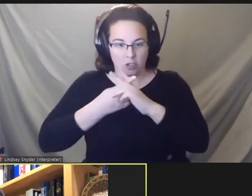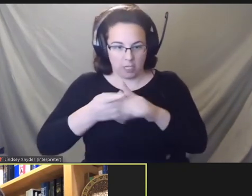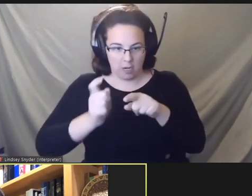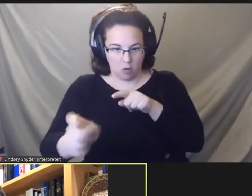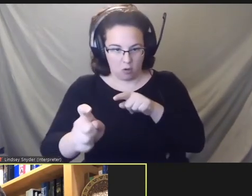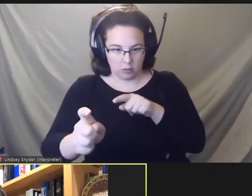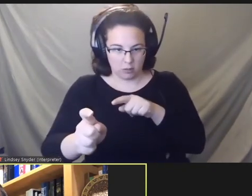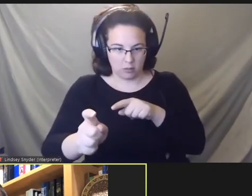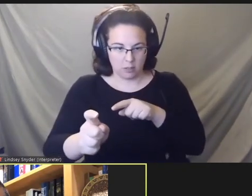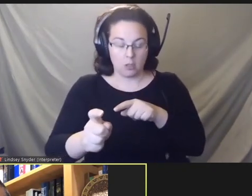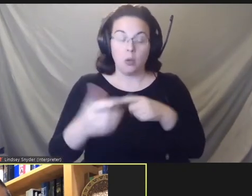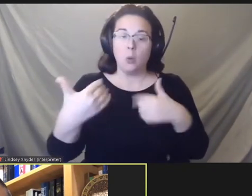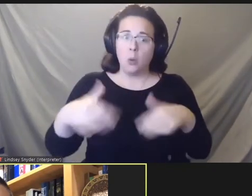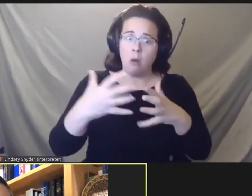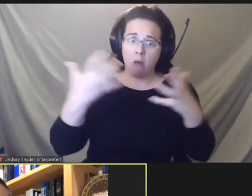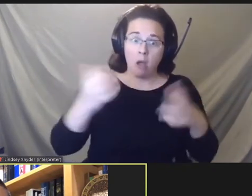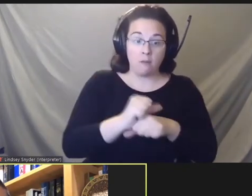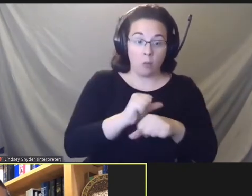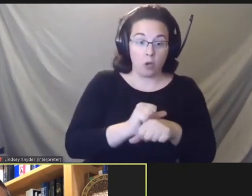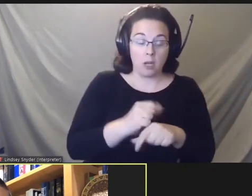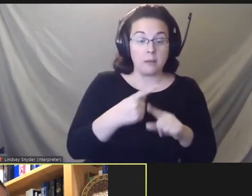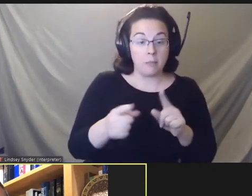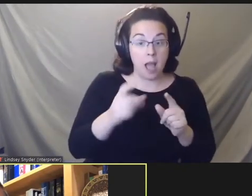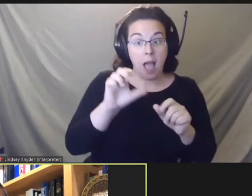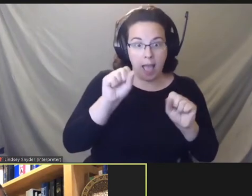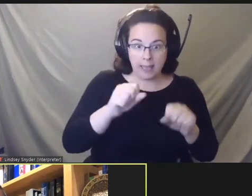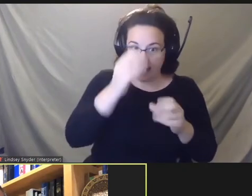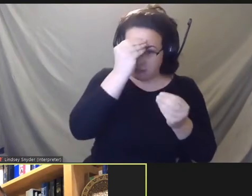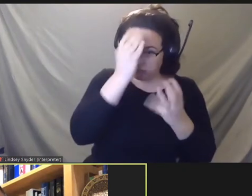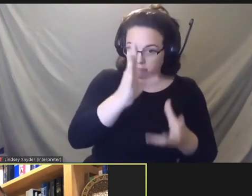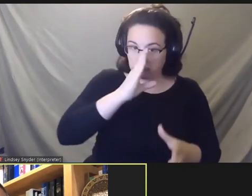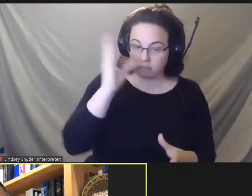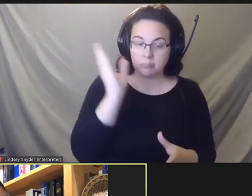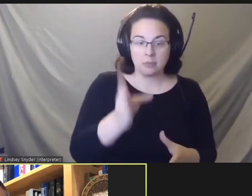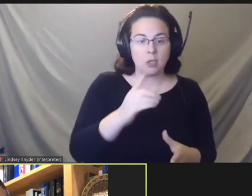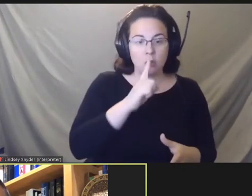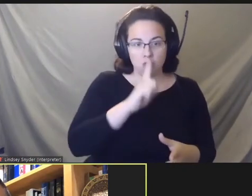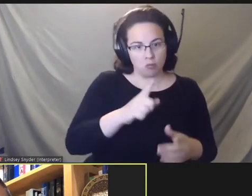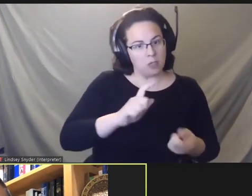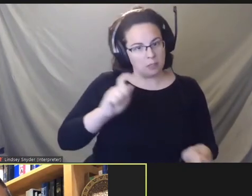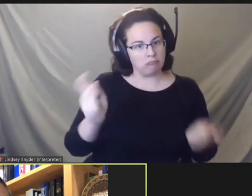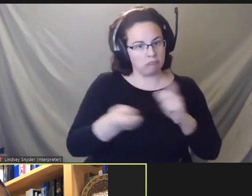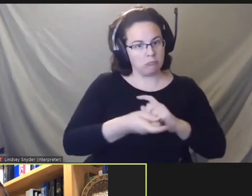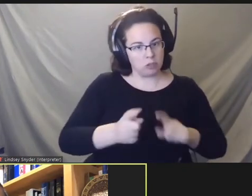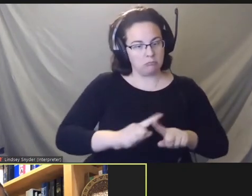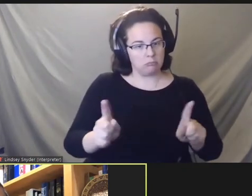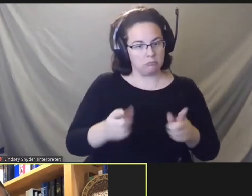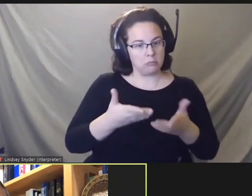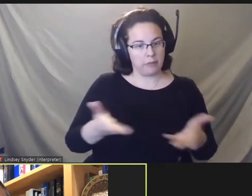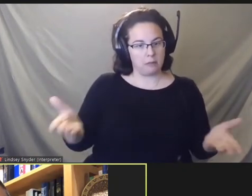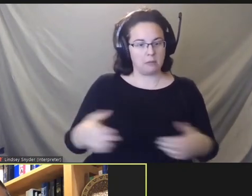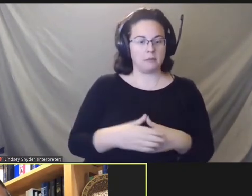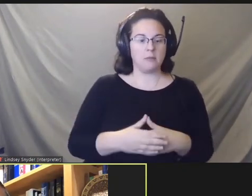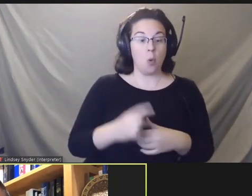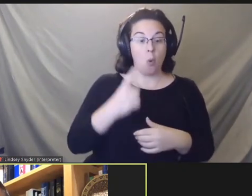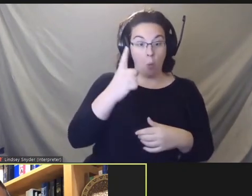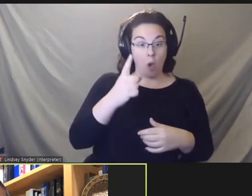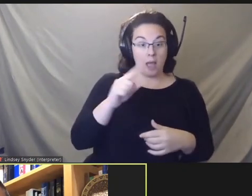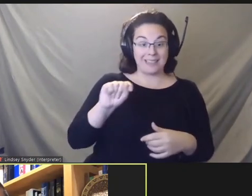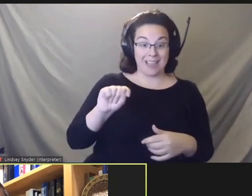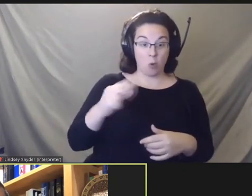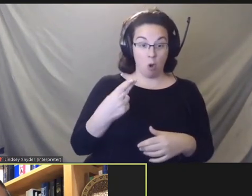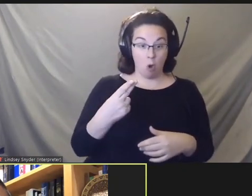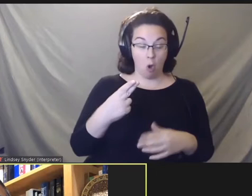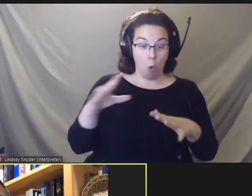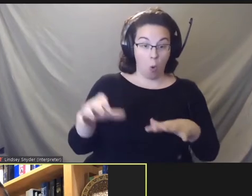done a lot, but I can tell you that this work really makes a difference. I remember still a town hall that I did with seniors that was hosted in part by